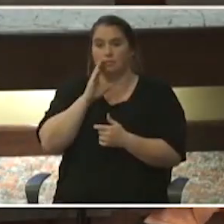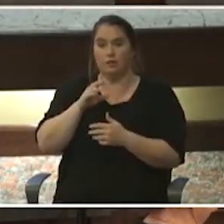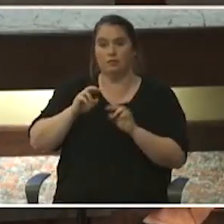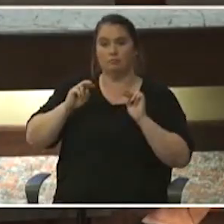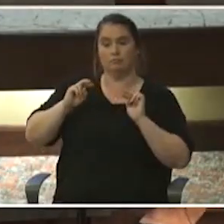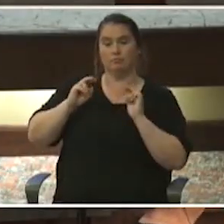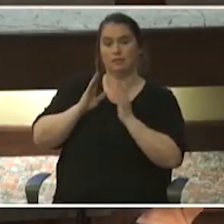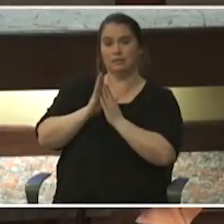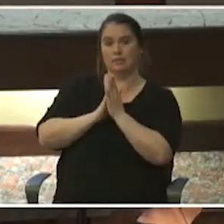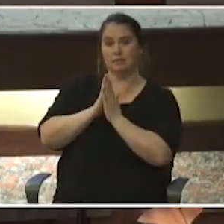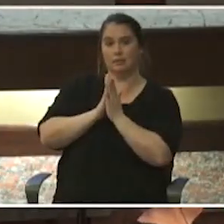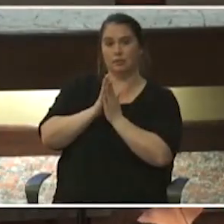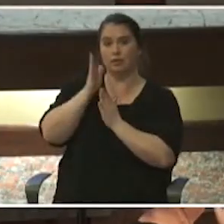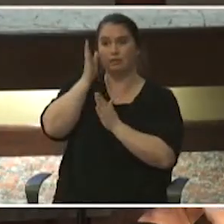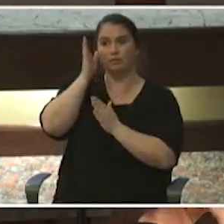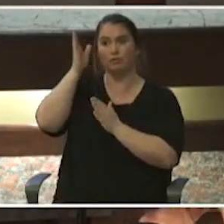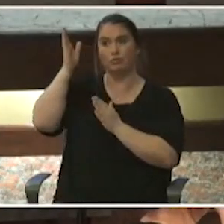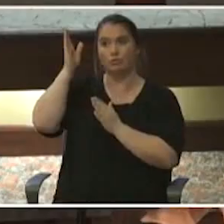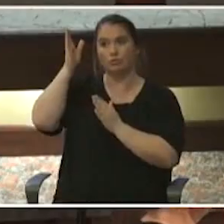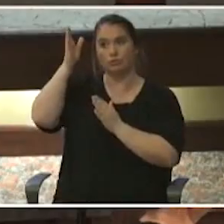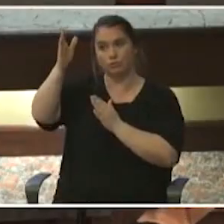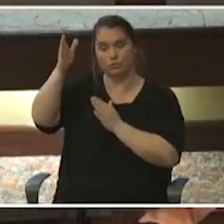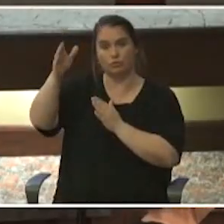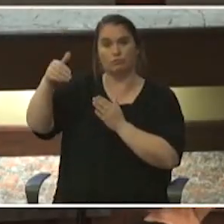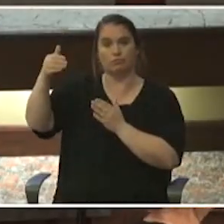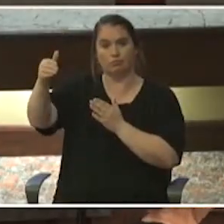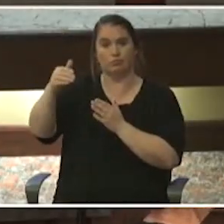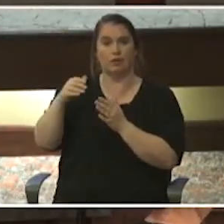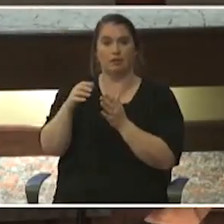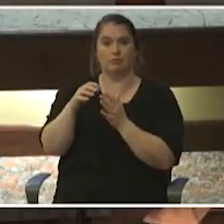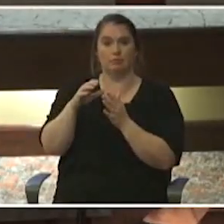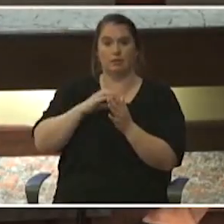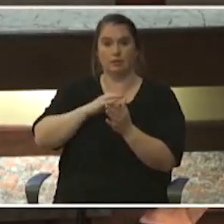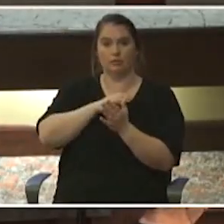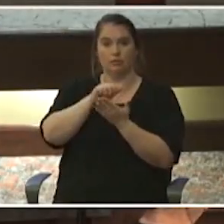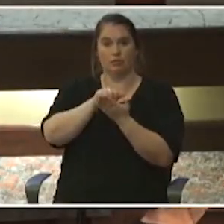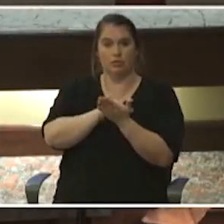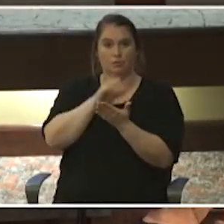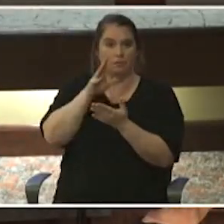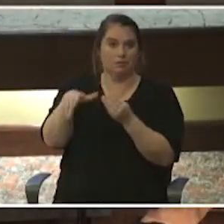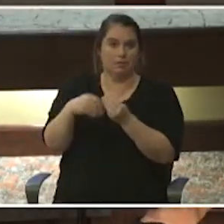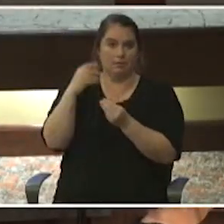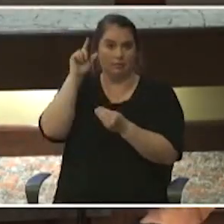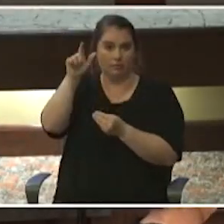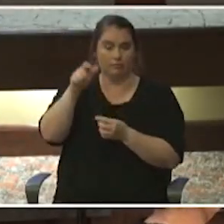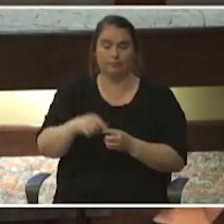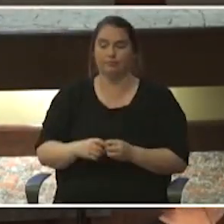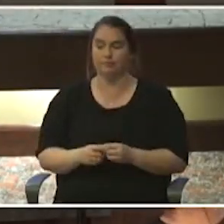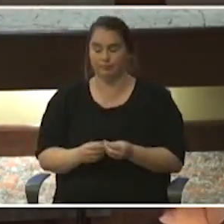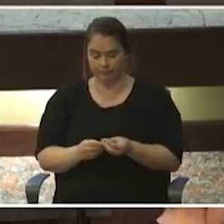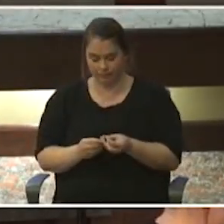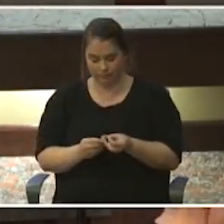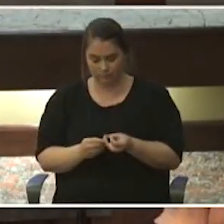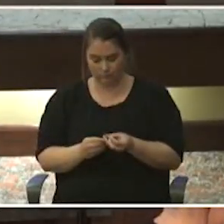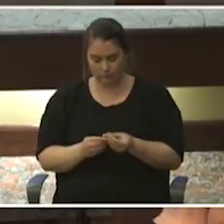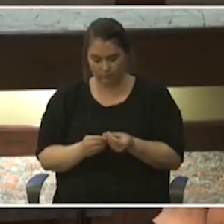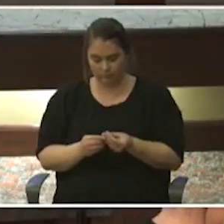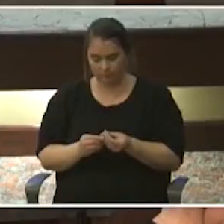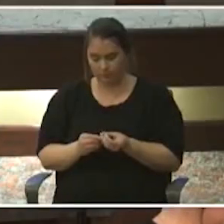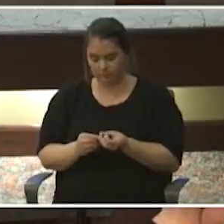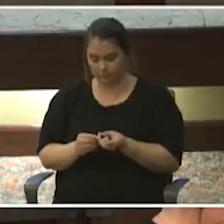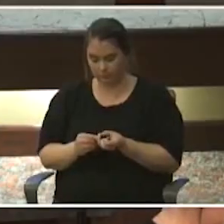anticipation of a future item on a council agenda. Mr. Price? Thank you, ACM